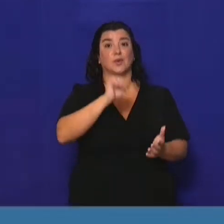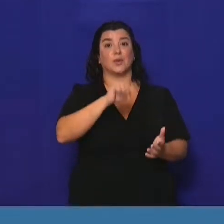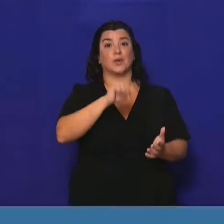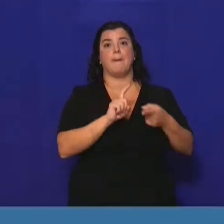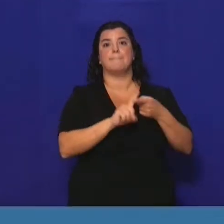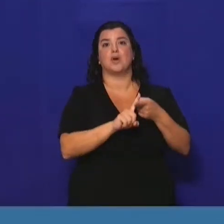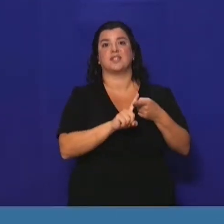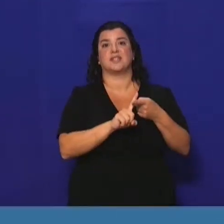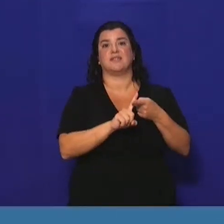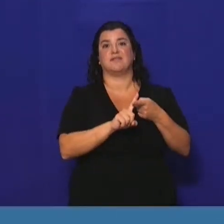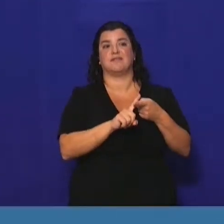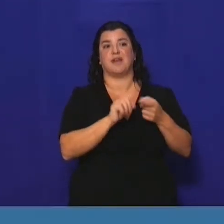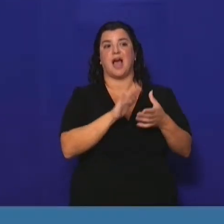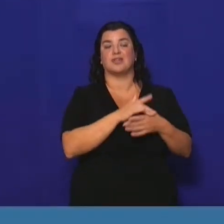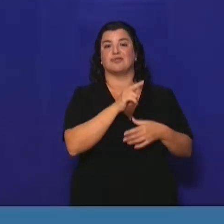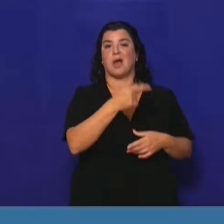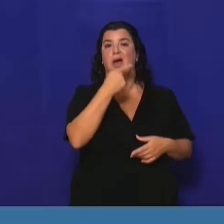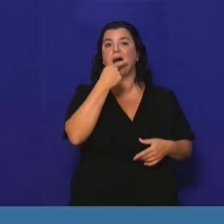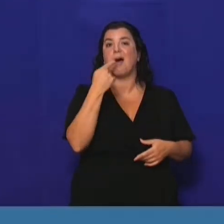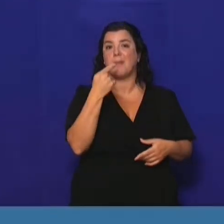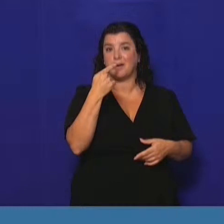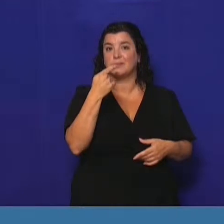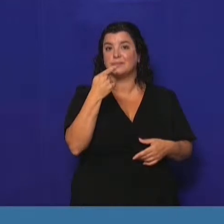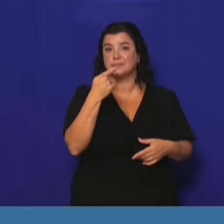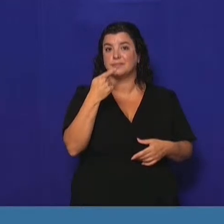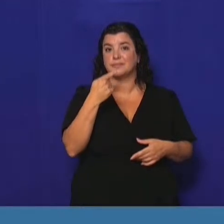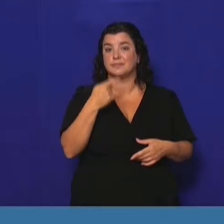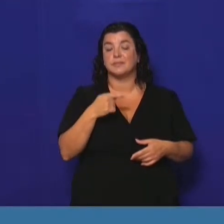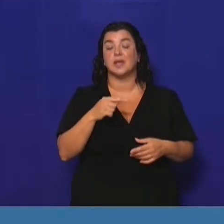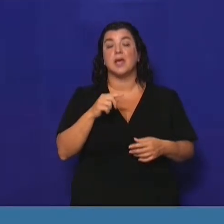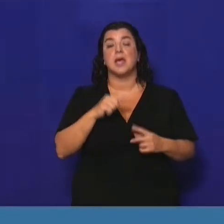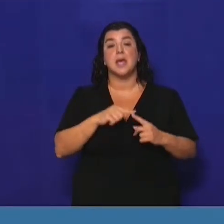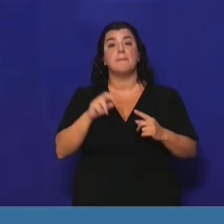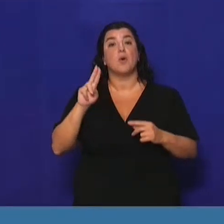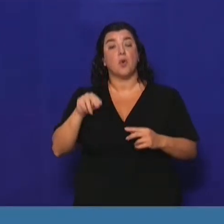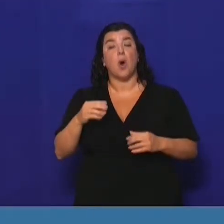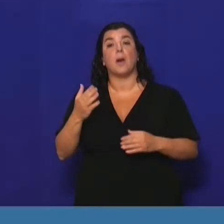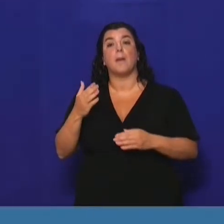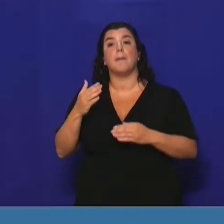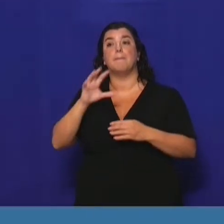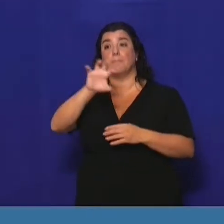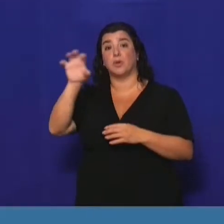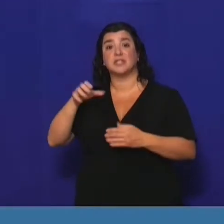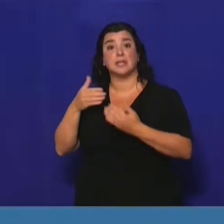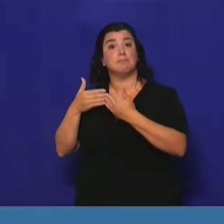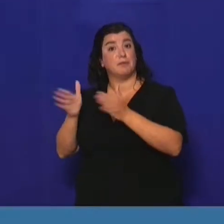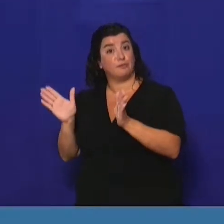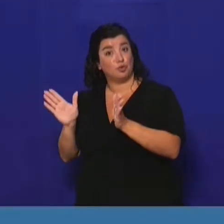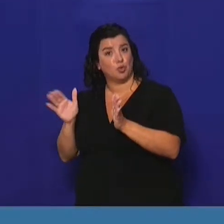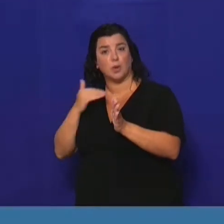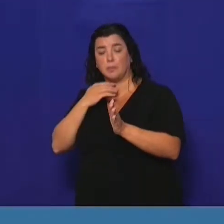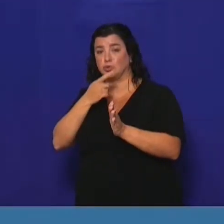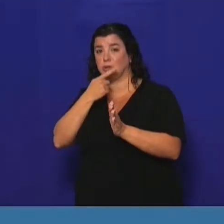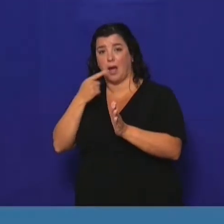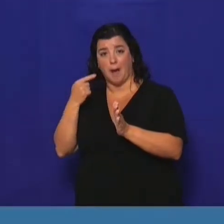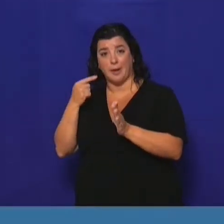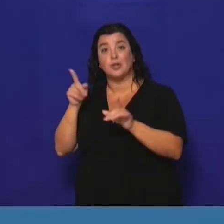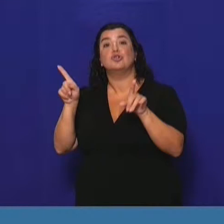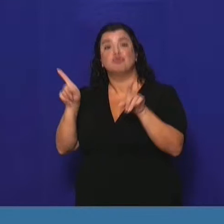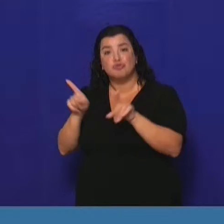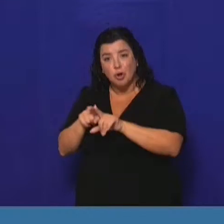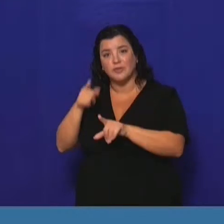huma fir-red zones, imma anke minn postijiet oħra li propju għadu miftuħin. U għalhekk irridu nkunu nqogħdu attenti ħafna